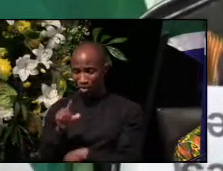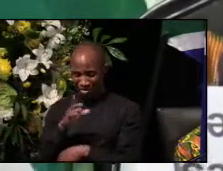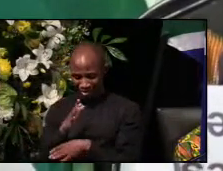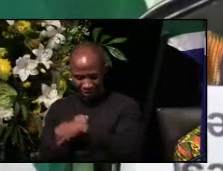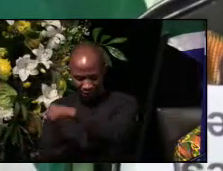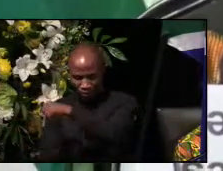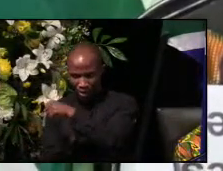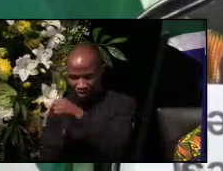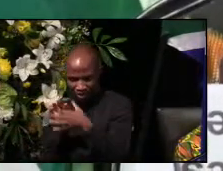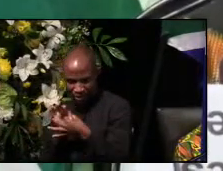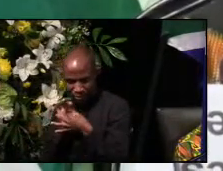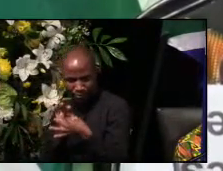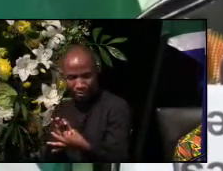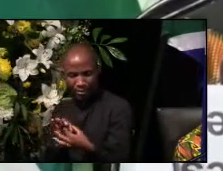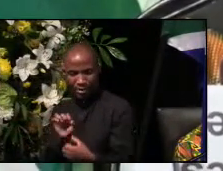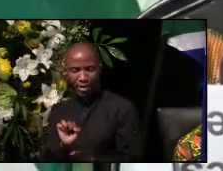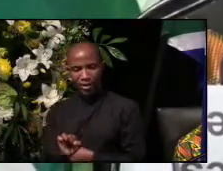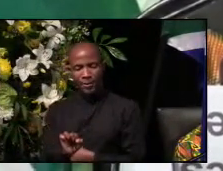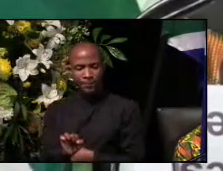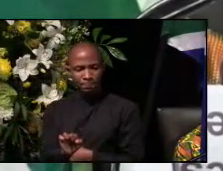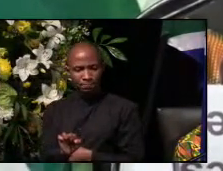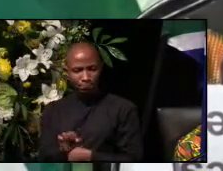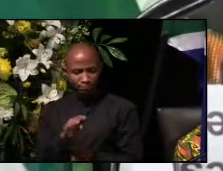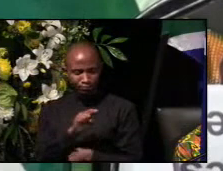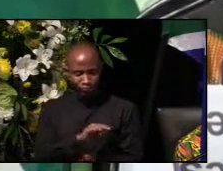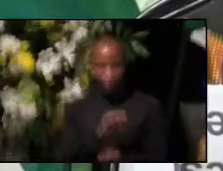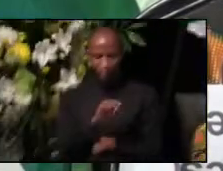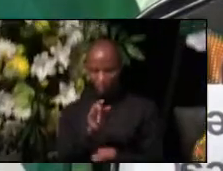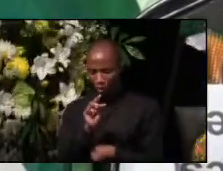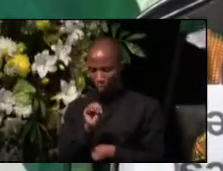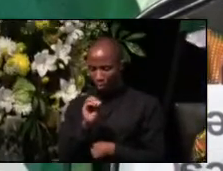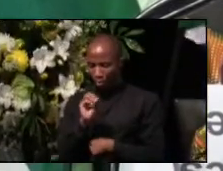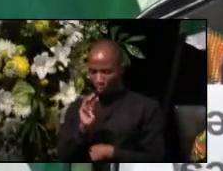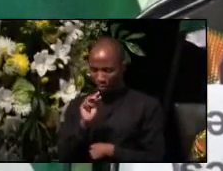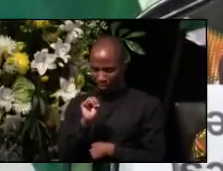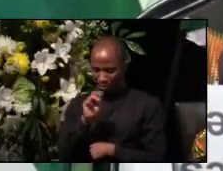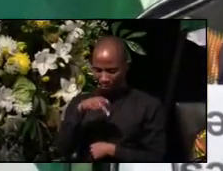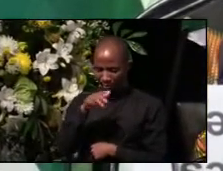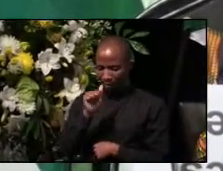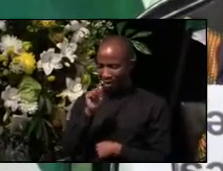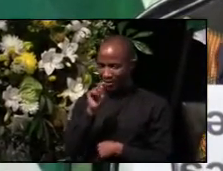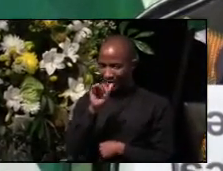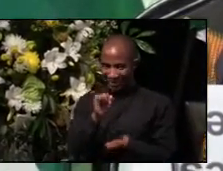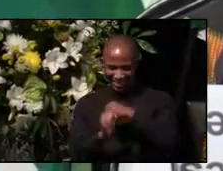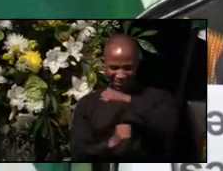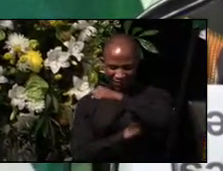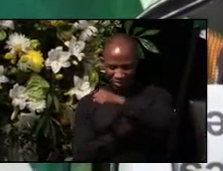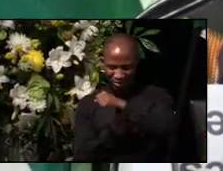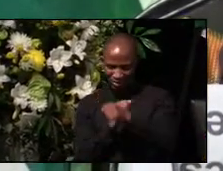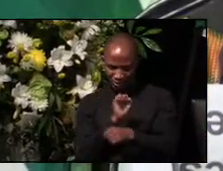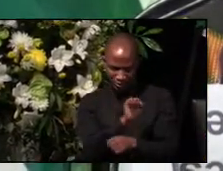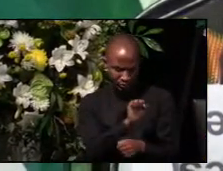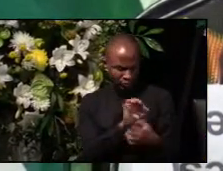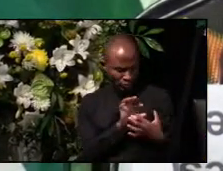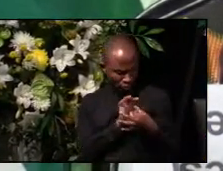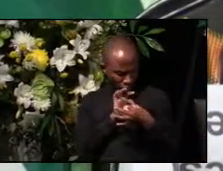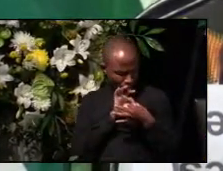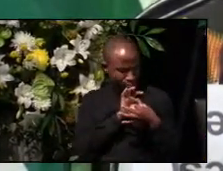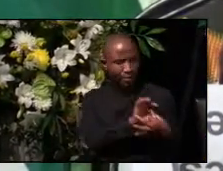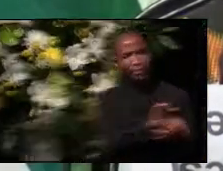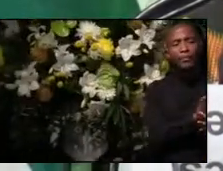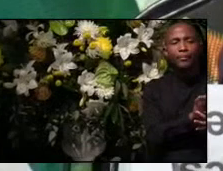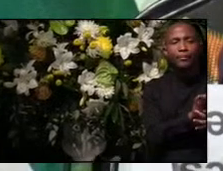we work very closely with the Ruth montpati Foundation we are still trying